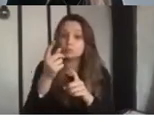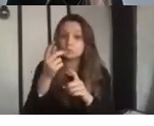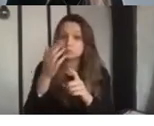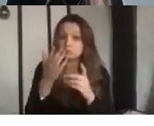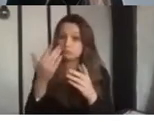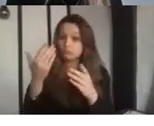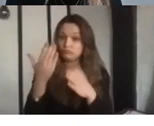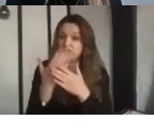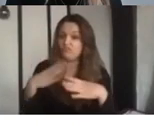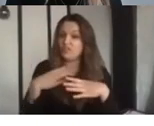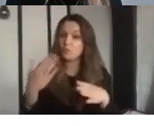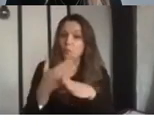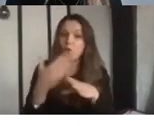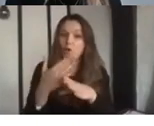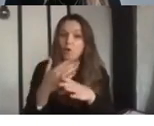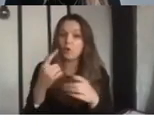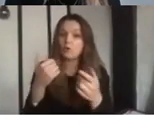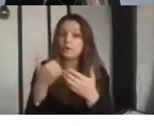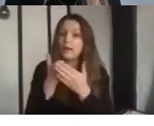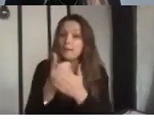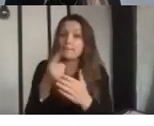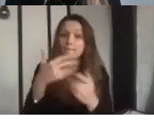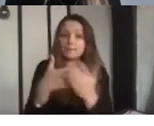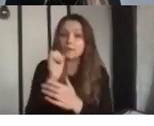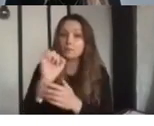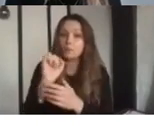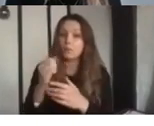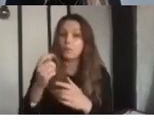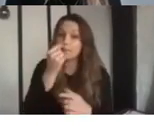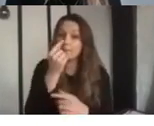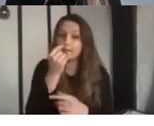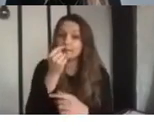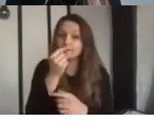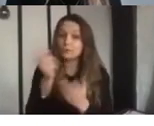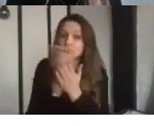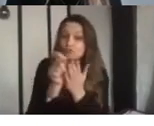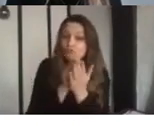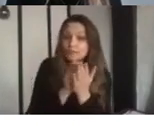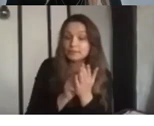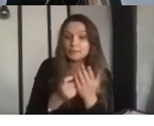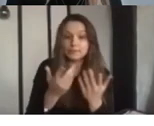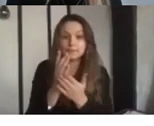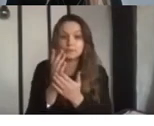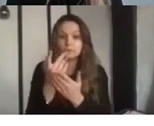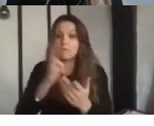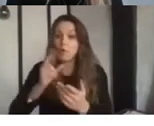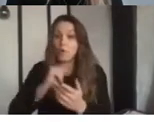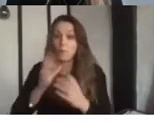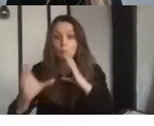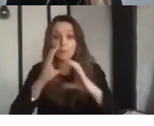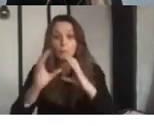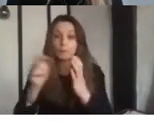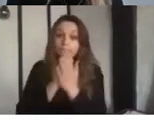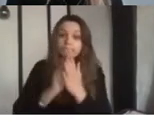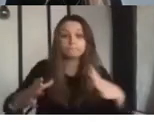students' ability in analysing and processing written and verbal communication for further education and the world of work. And